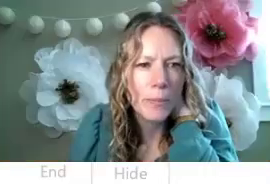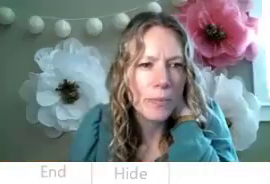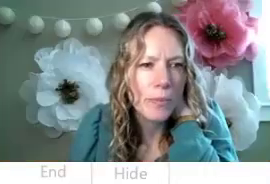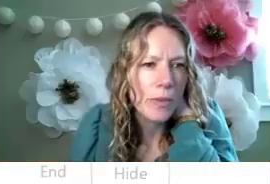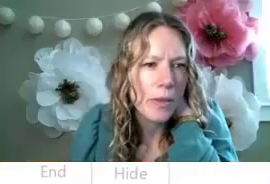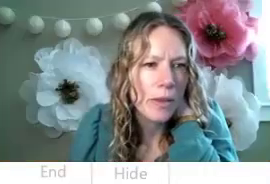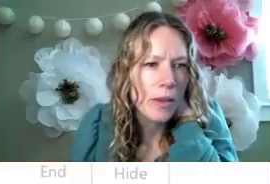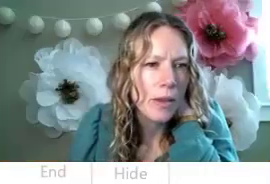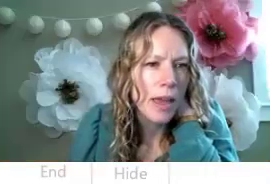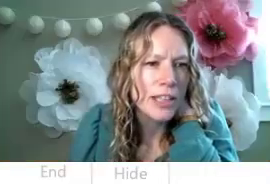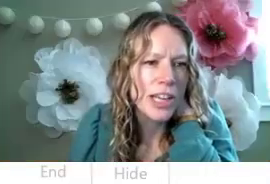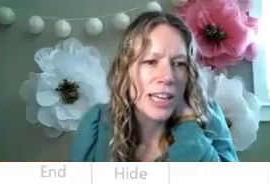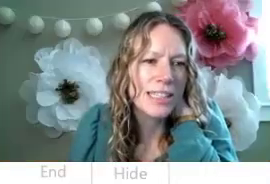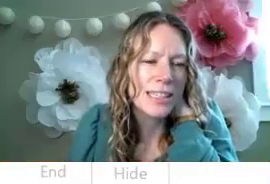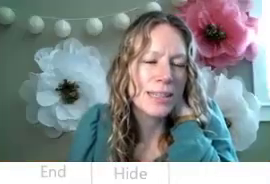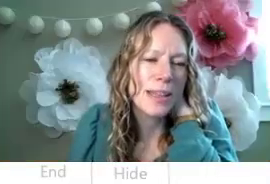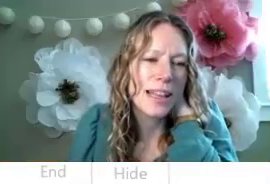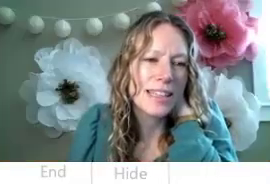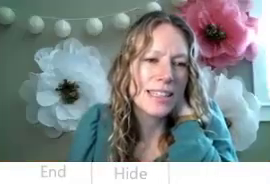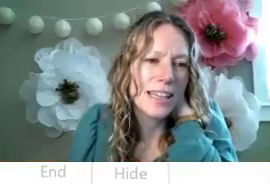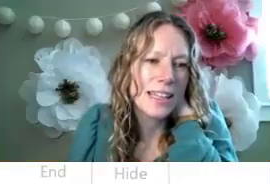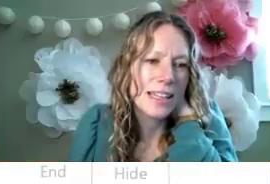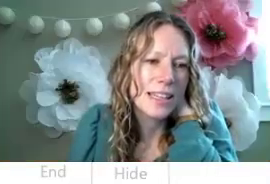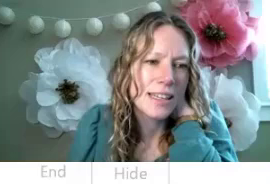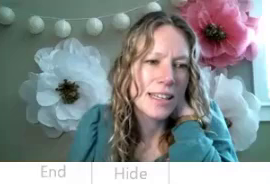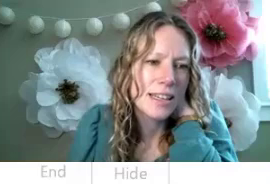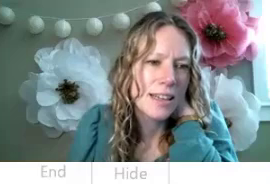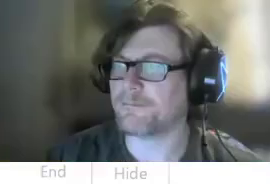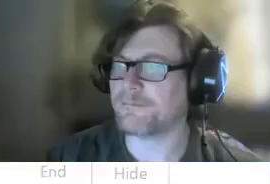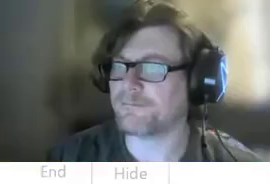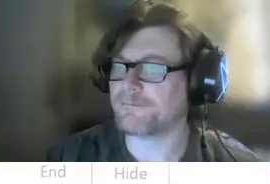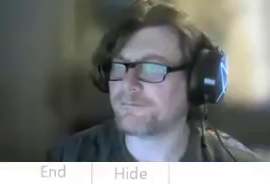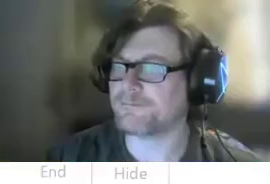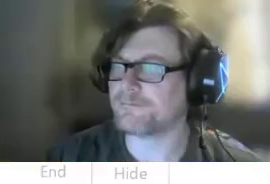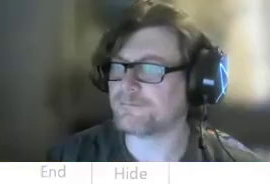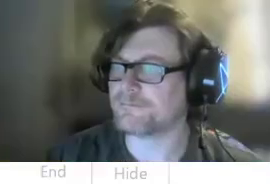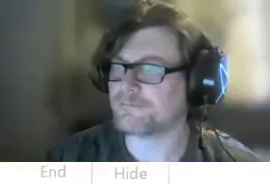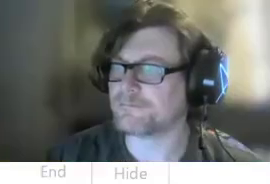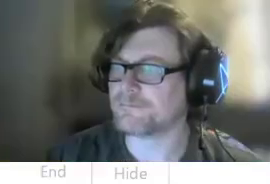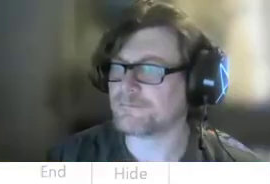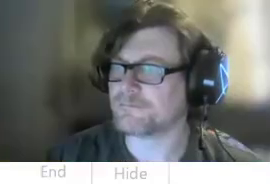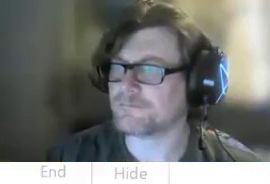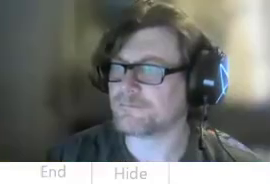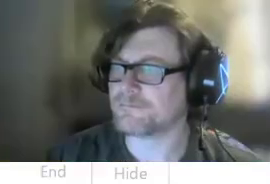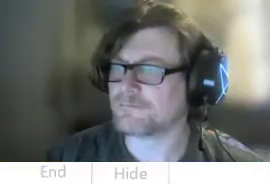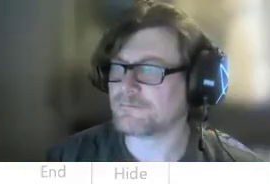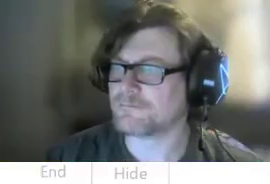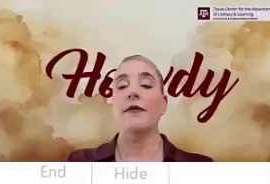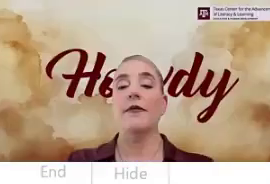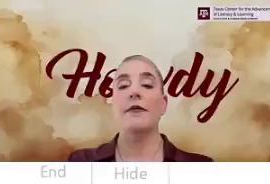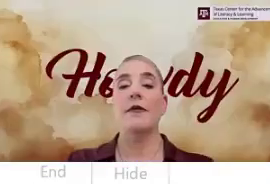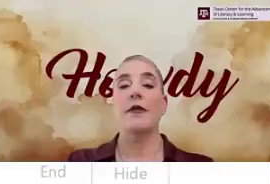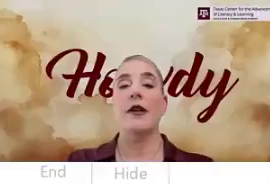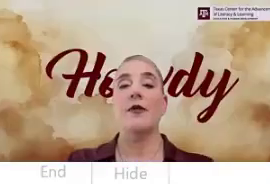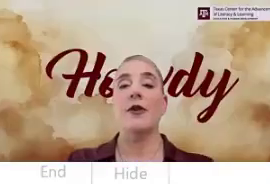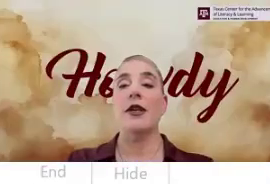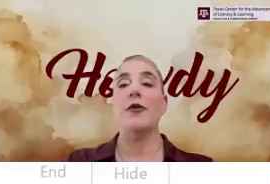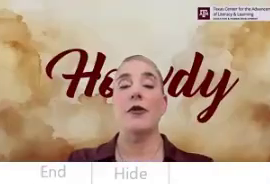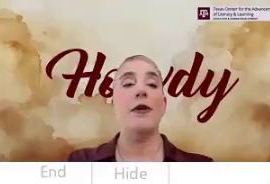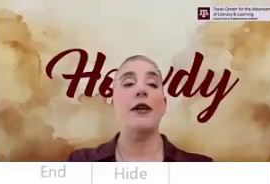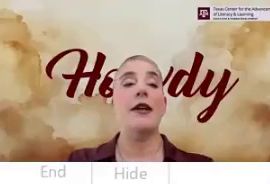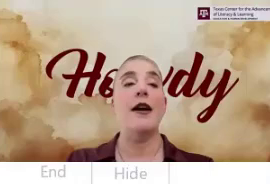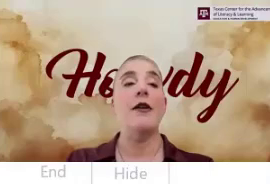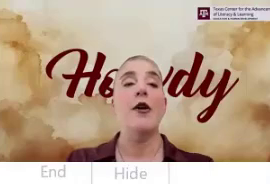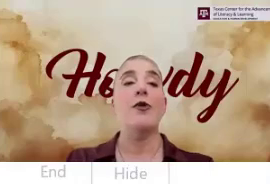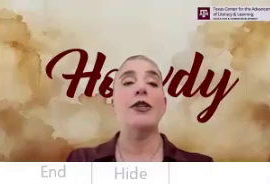Okay. and then, And check accessibility. I see it. Yeah. And then reading order pane. yeah. And Okay.